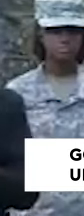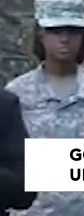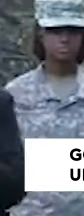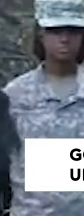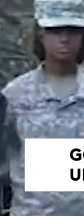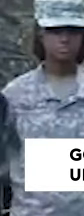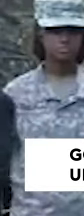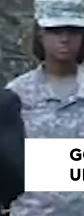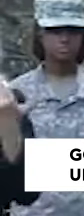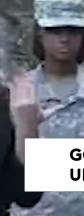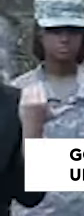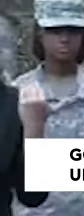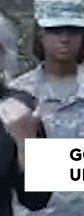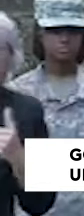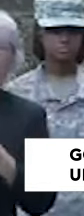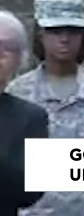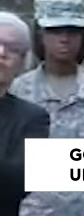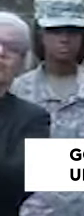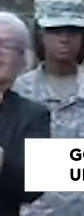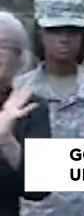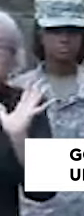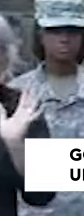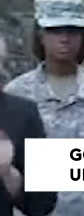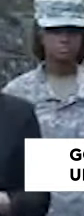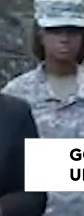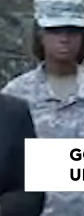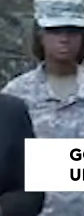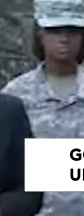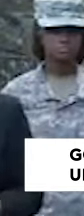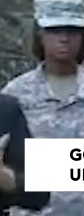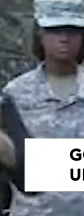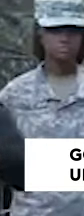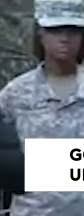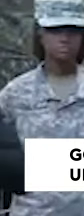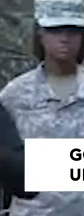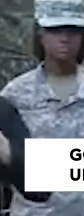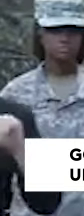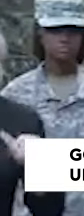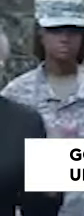operations, but we'd rather be safe than sorry. Okay, we'll see you guys soon. Thank you.